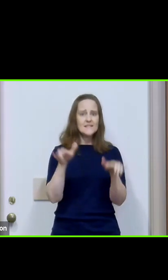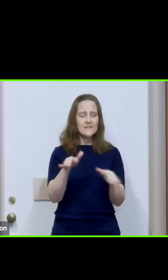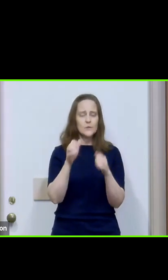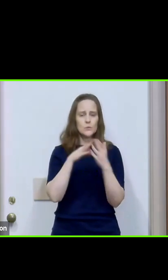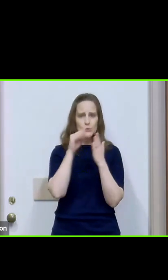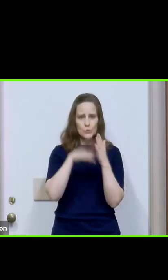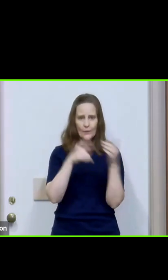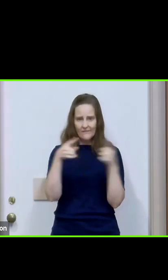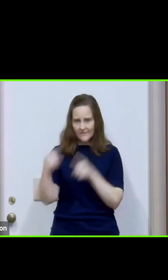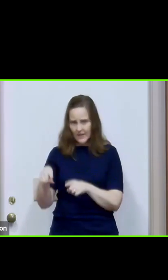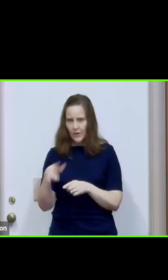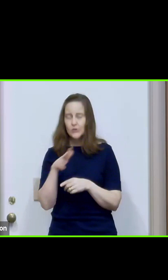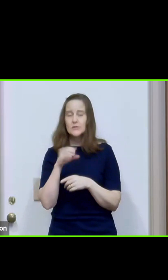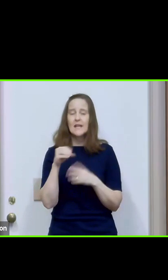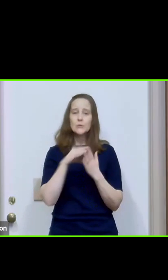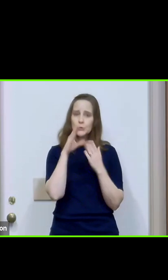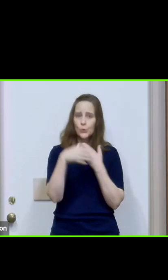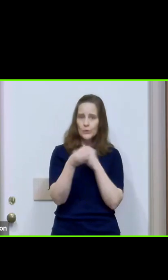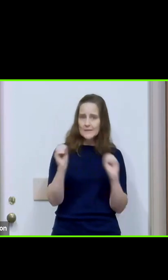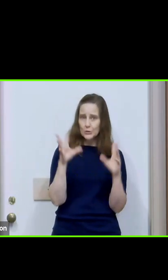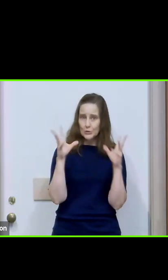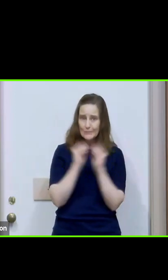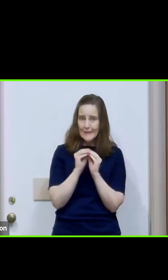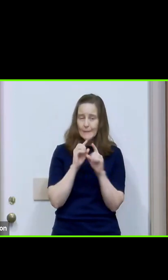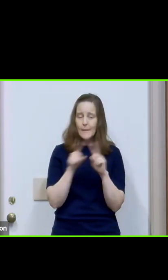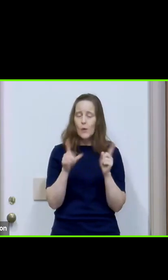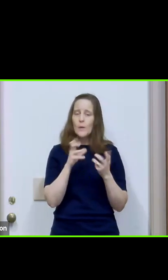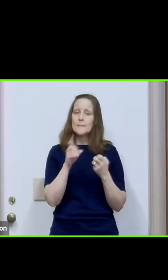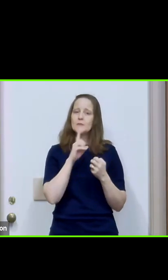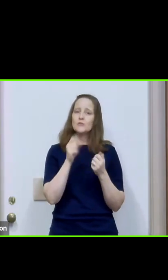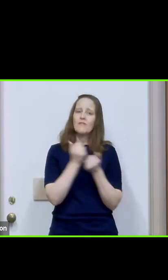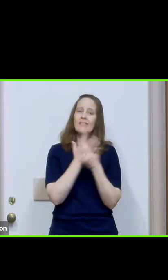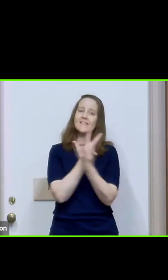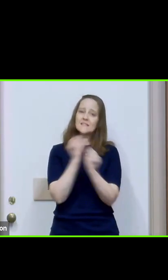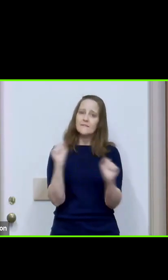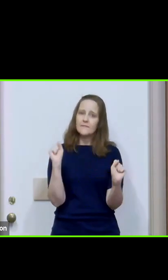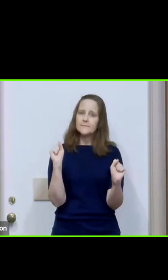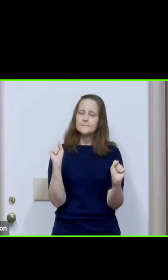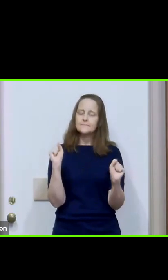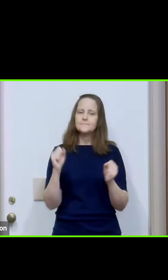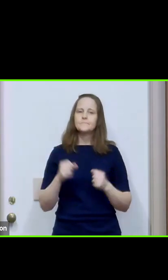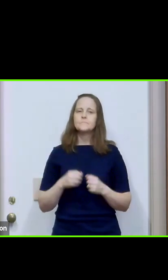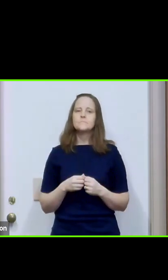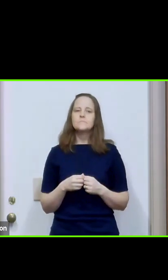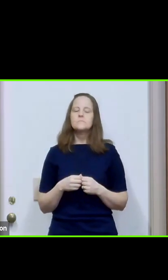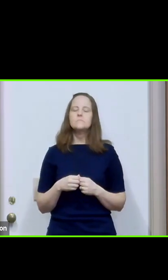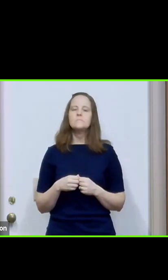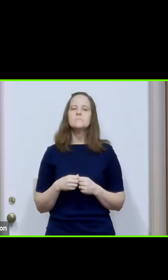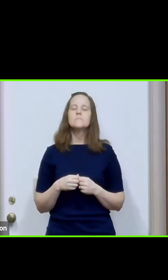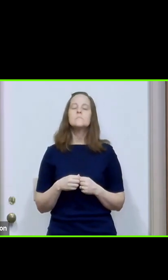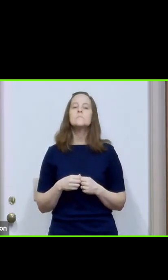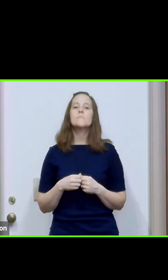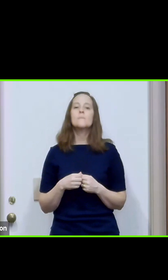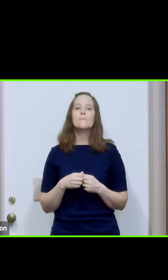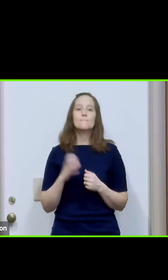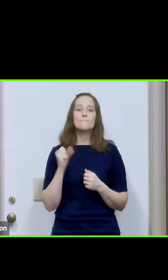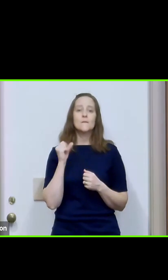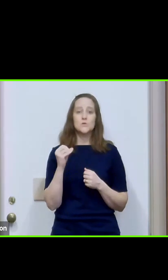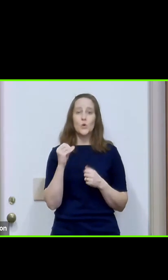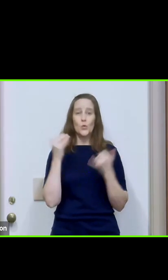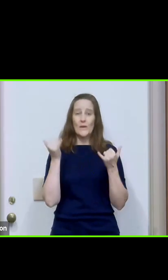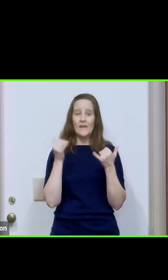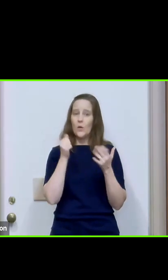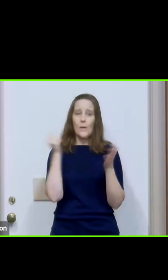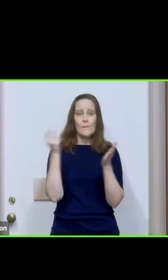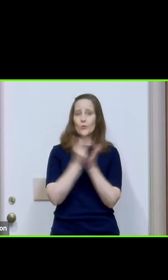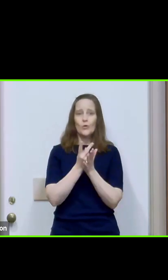room for student organizations to meet, but we want to do everything in a safe way. So for the moment, we haven't approved any large events,